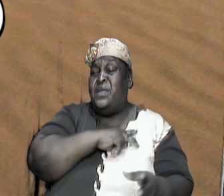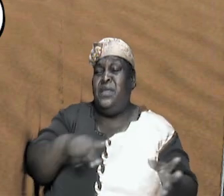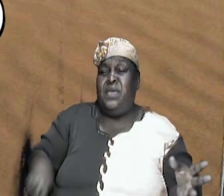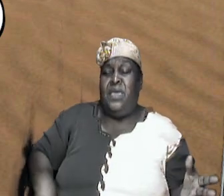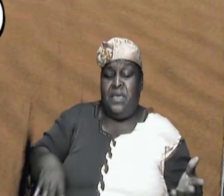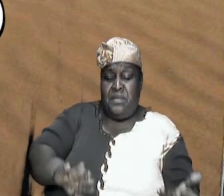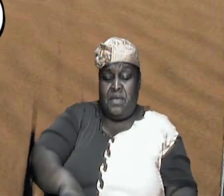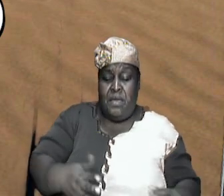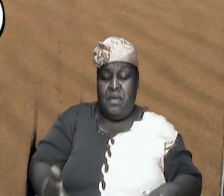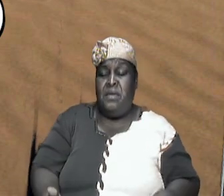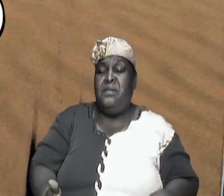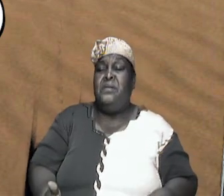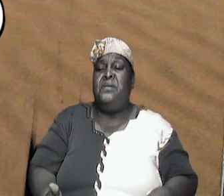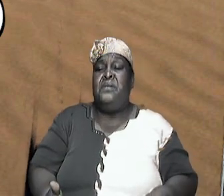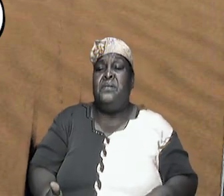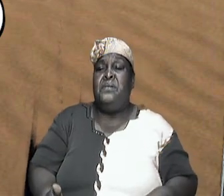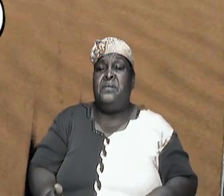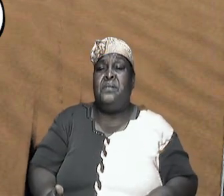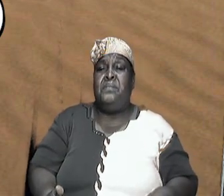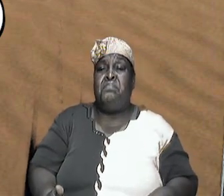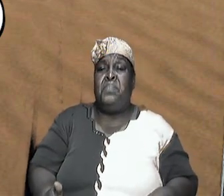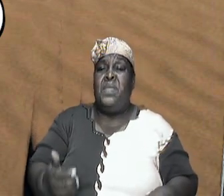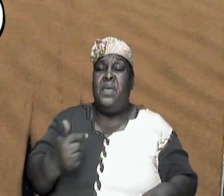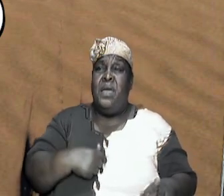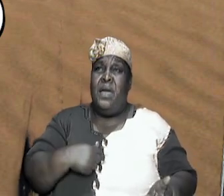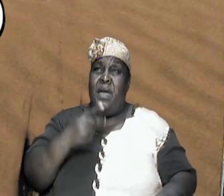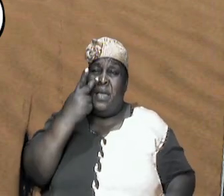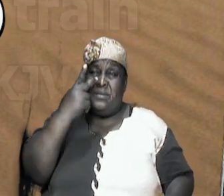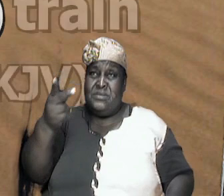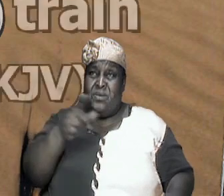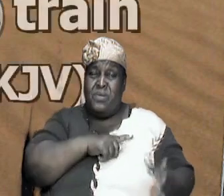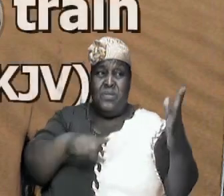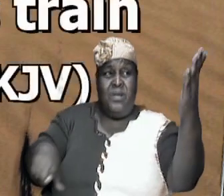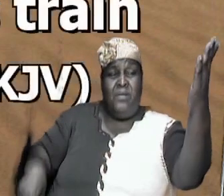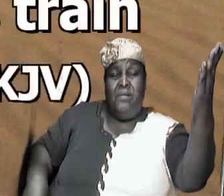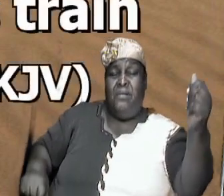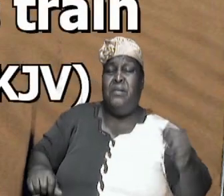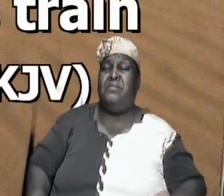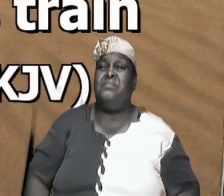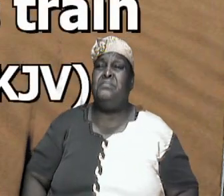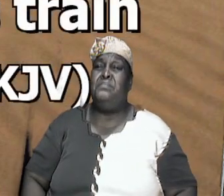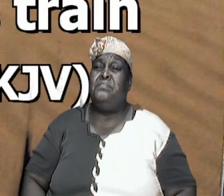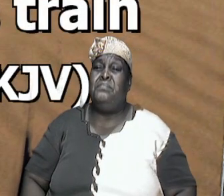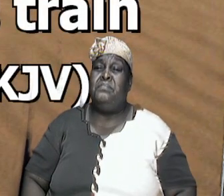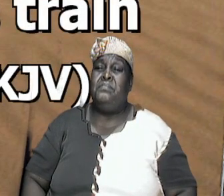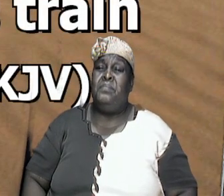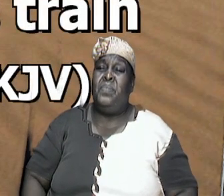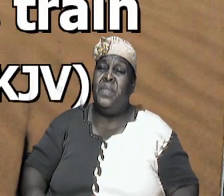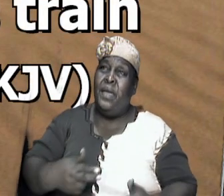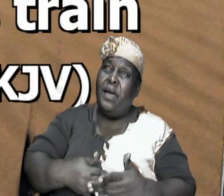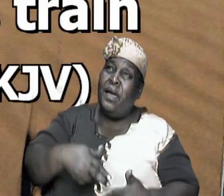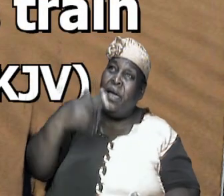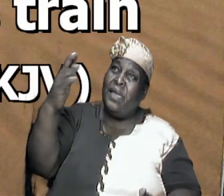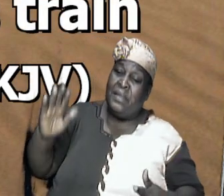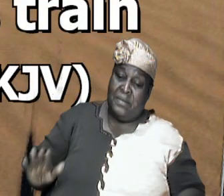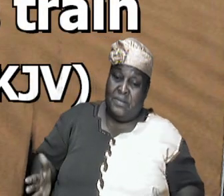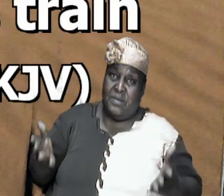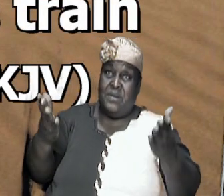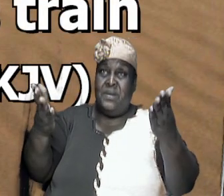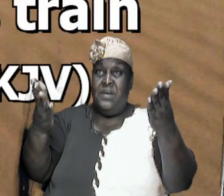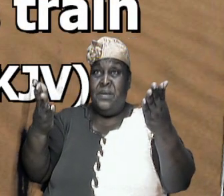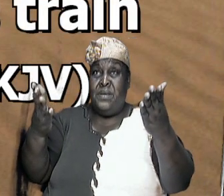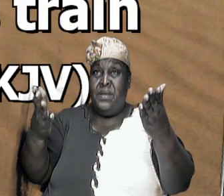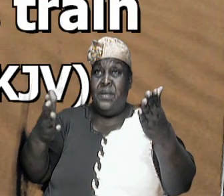Uzziah died, I saw also the Lord. He was high and lifted